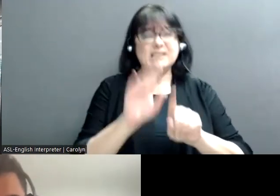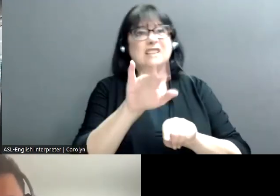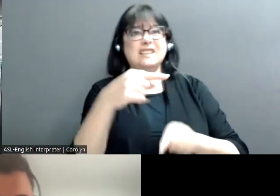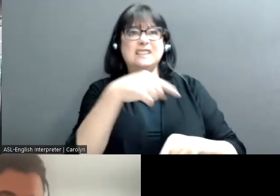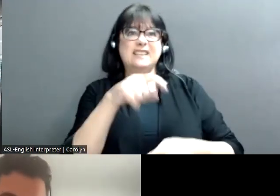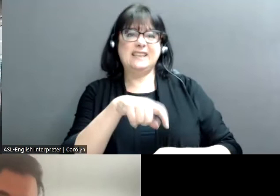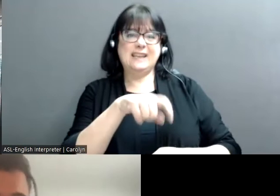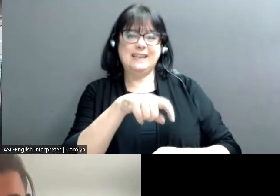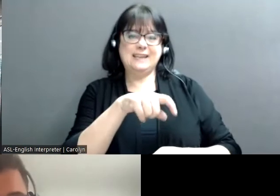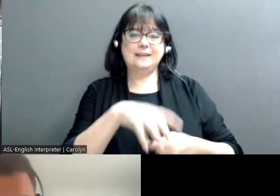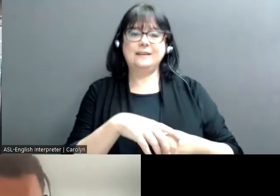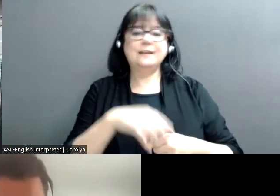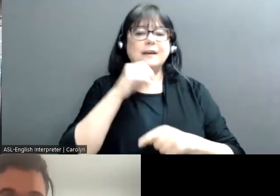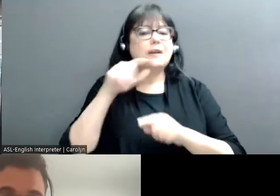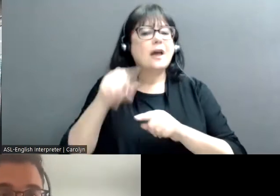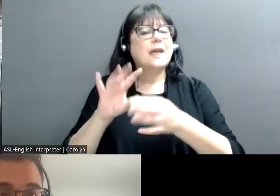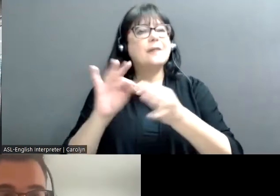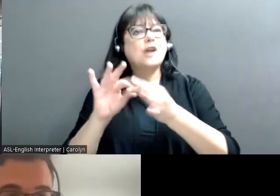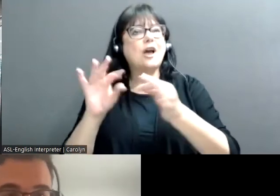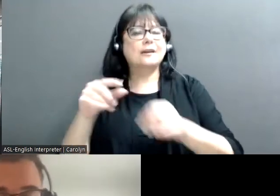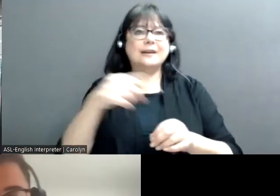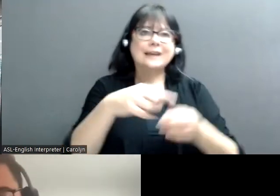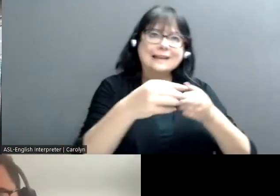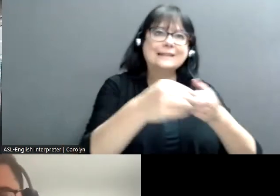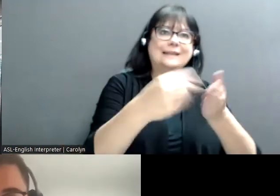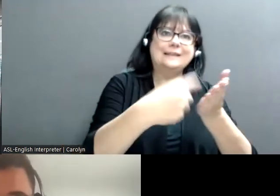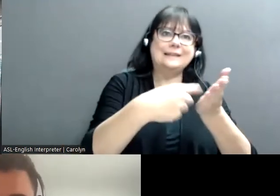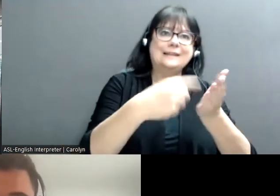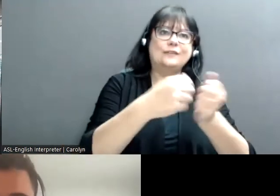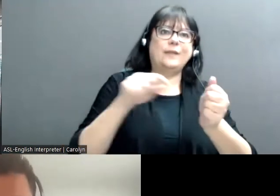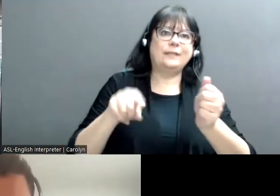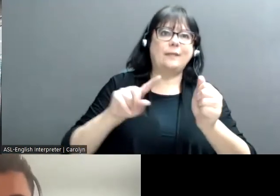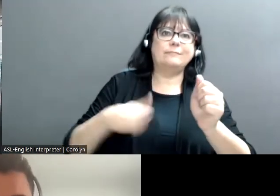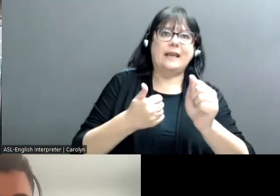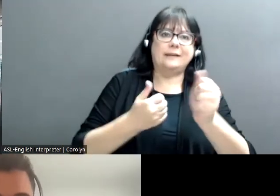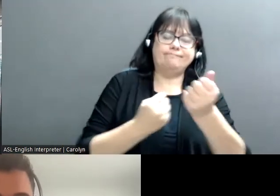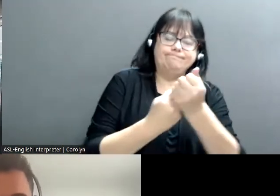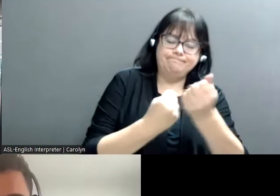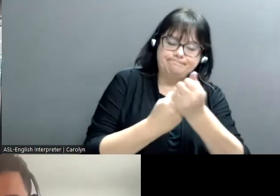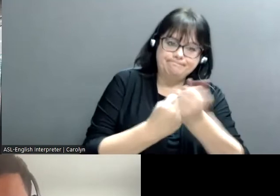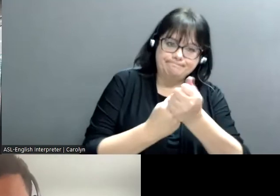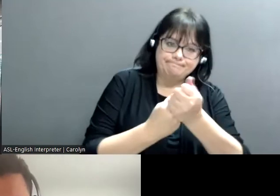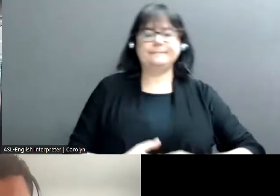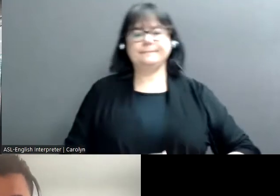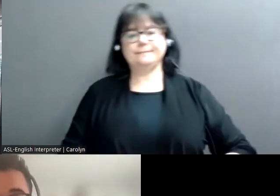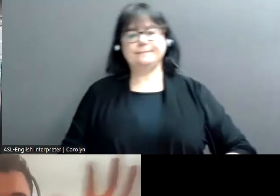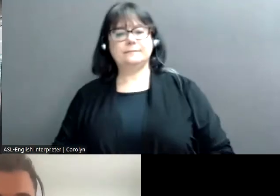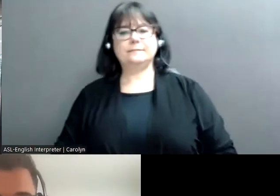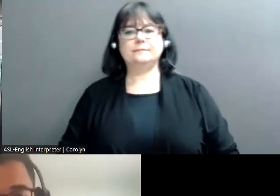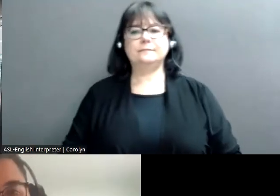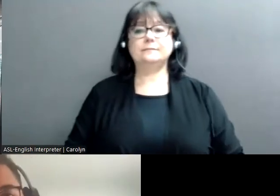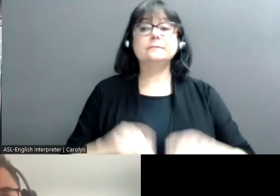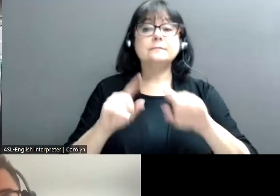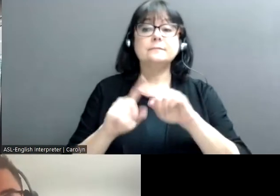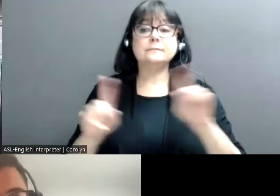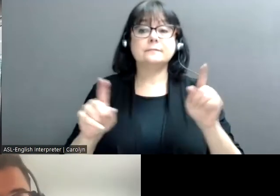support agency being the person that's driving the conversation about what supports are needed. But as far as the larger sort of